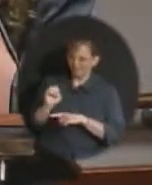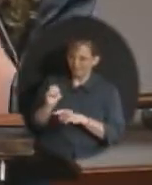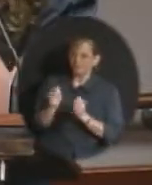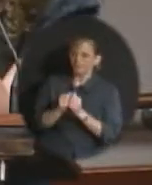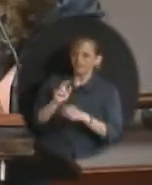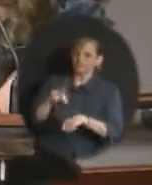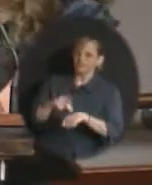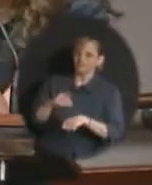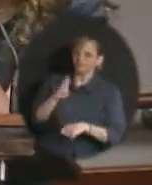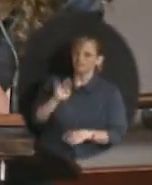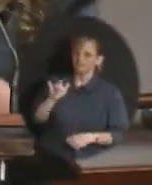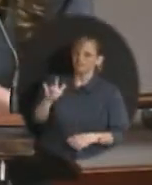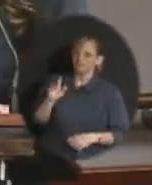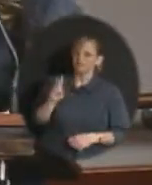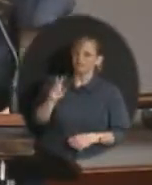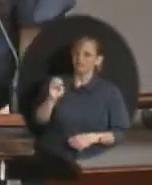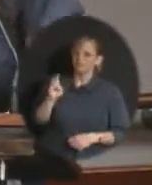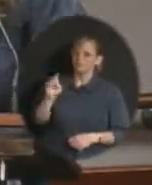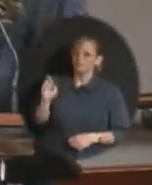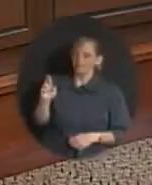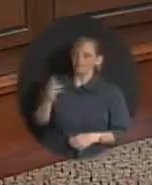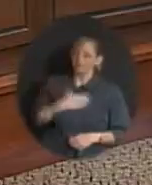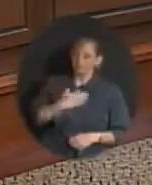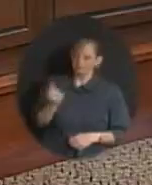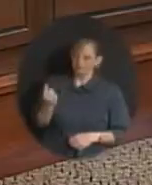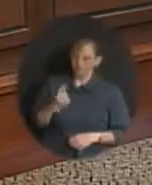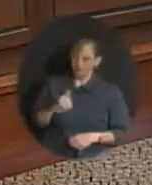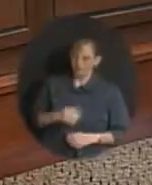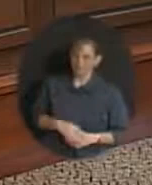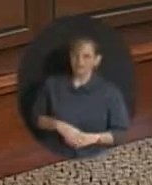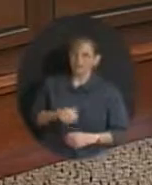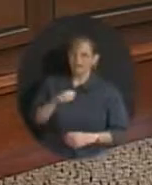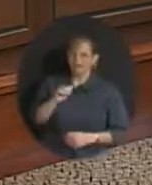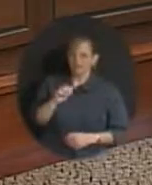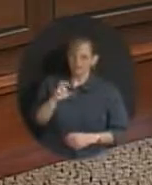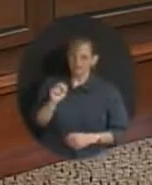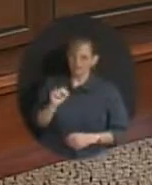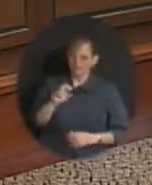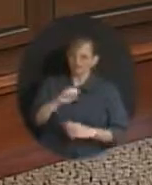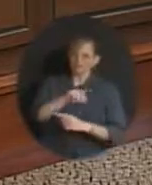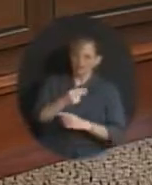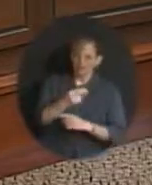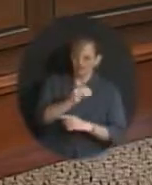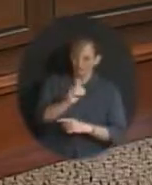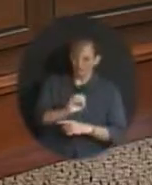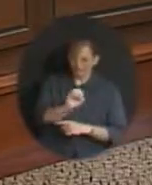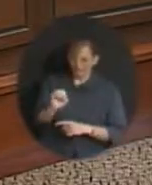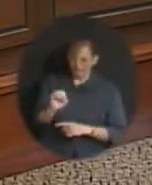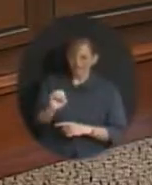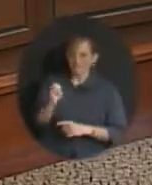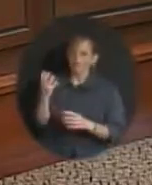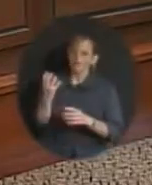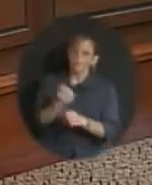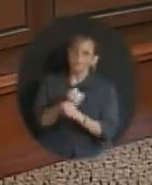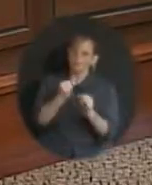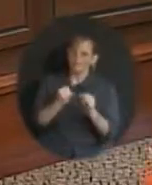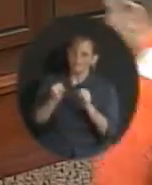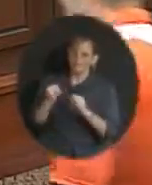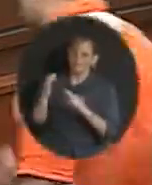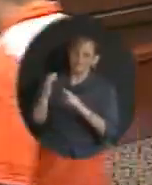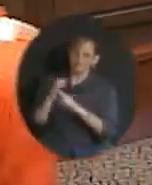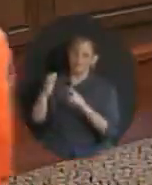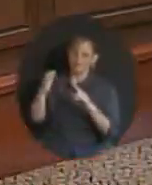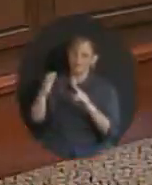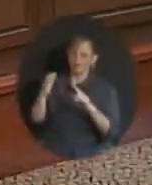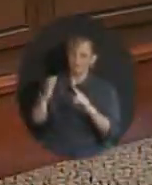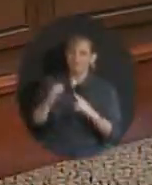Weber. Please come forward. Aaron, an Olathe East sophomore, won the Kansas Bowling Individual State Championship with a